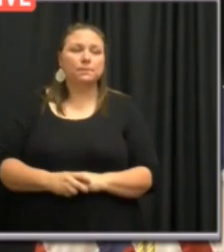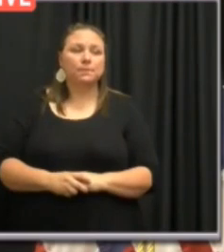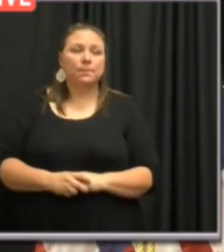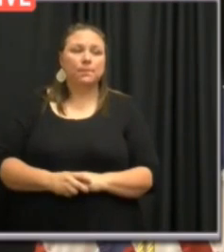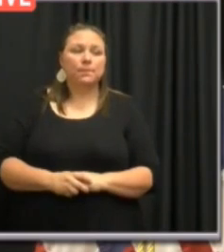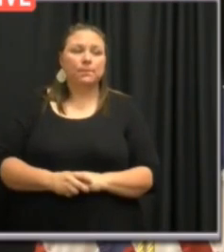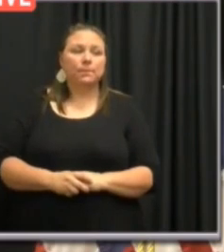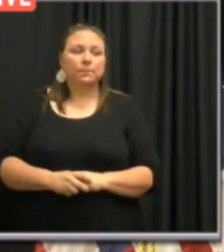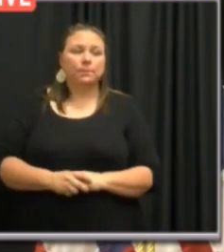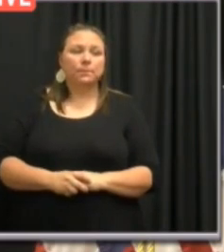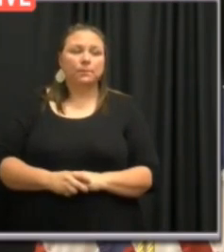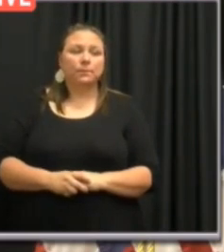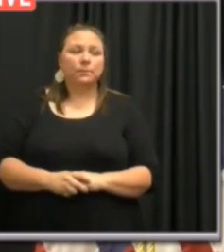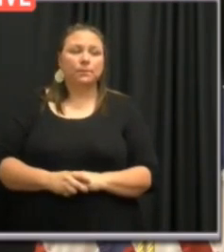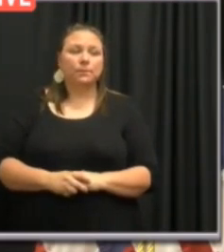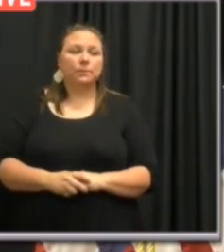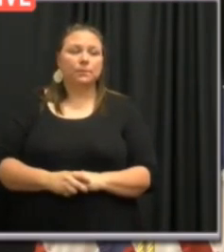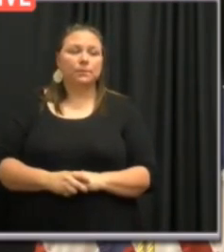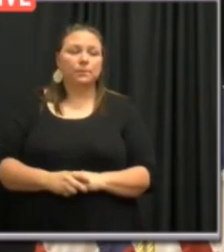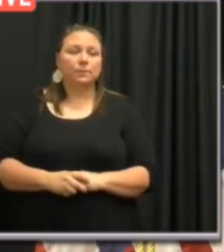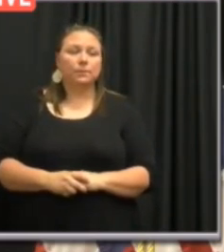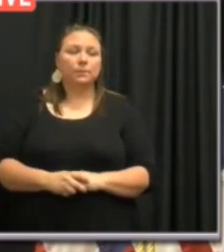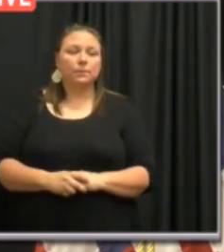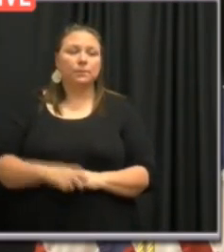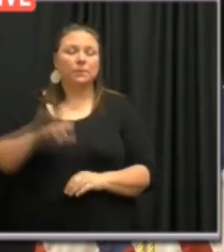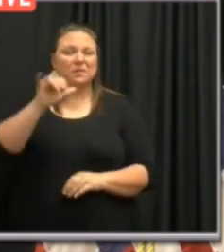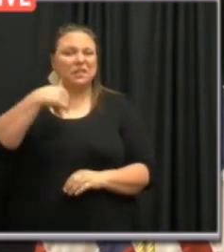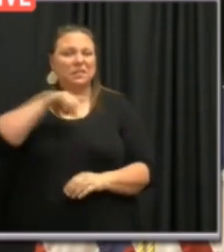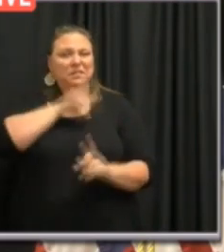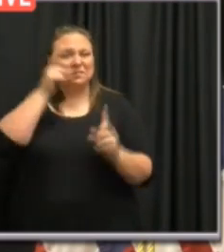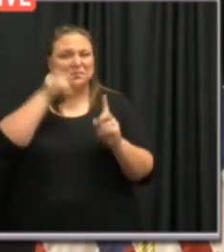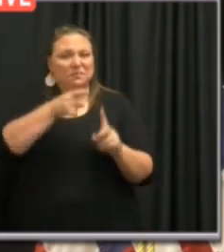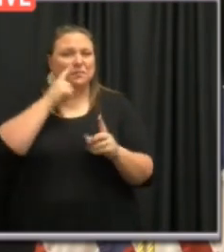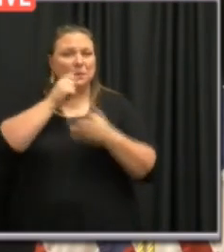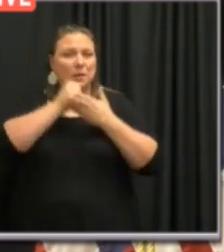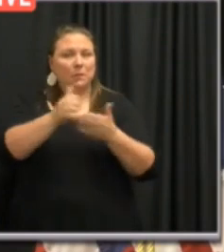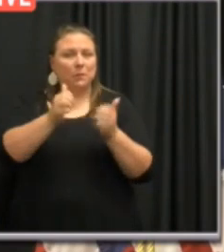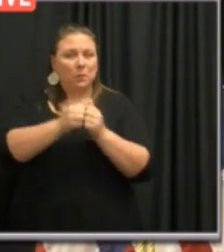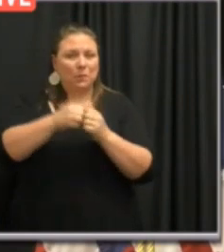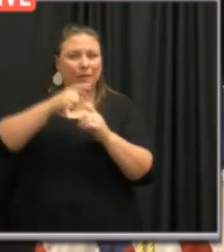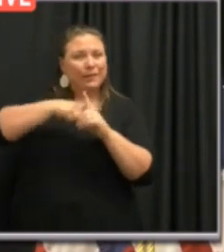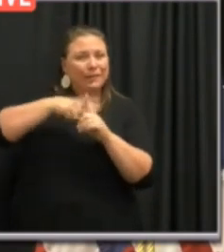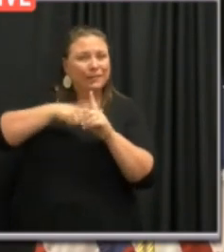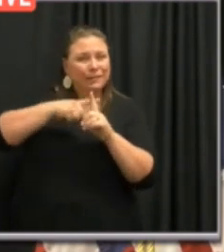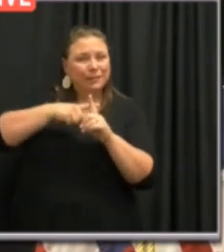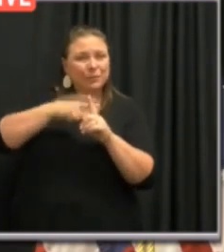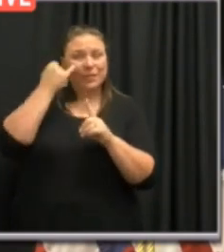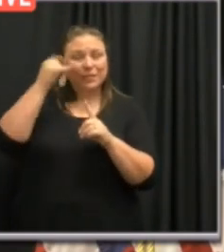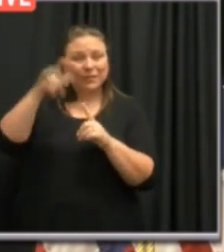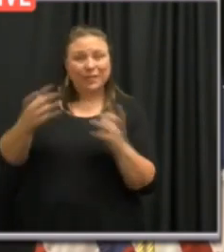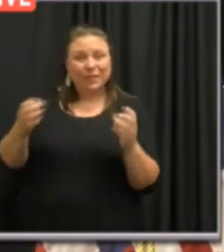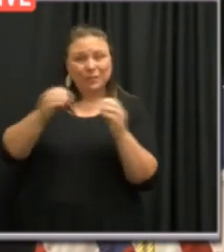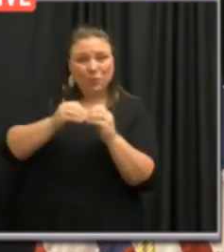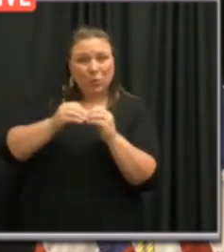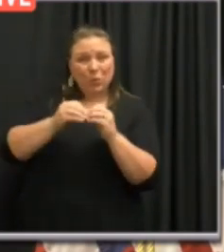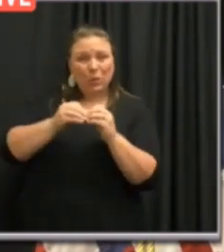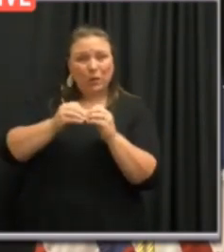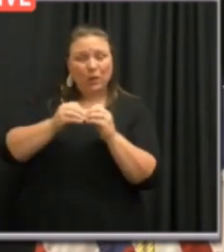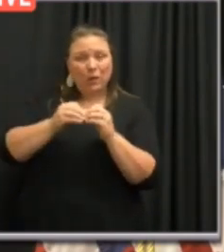That's kind of our thing in regards to helping with that. If businesses need further guidance, I also defer them